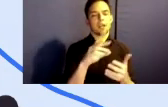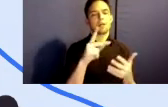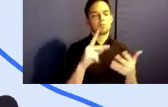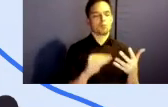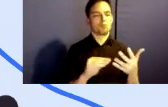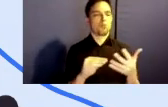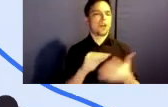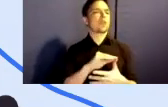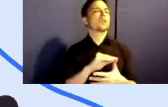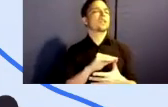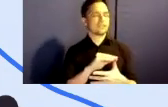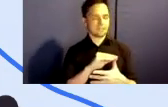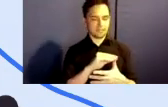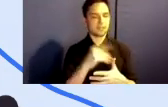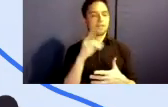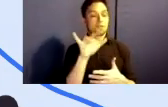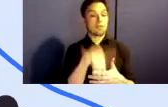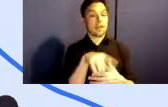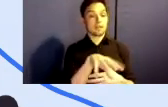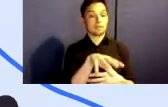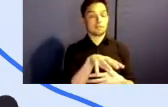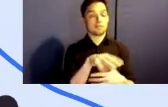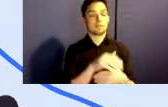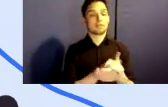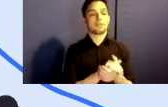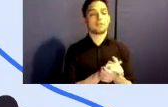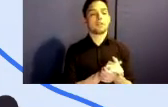but for that, when we started putting the